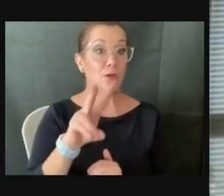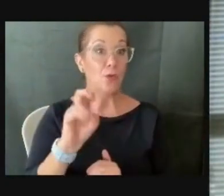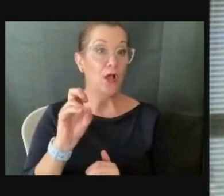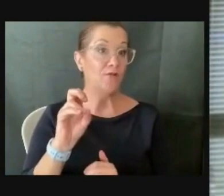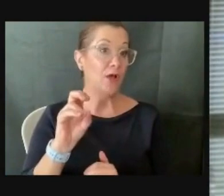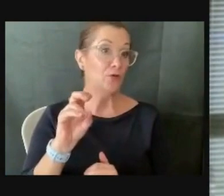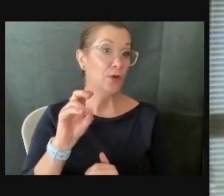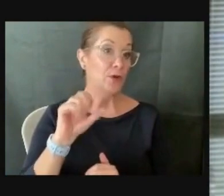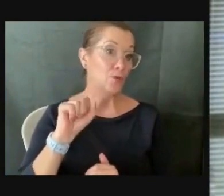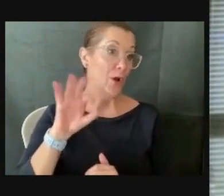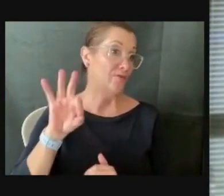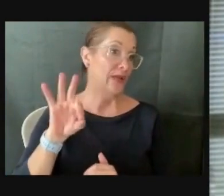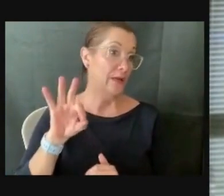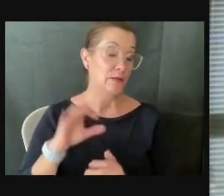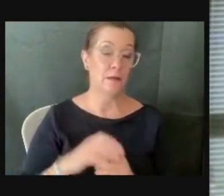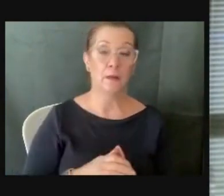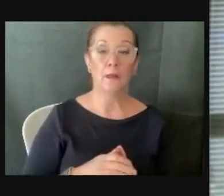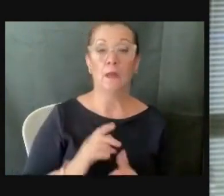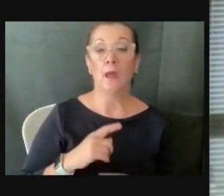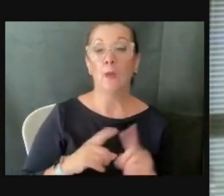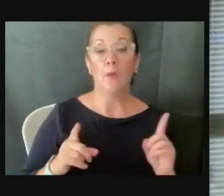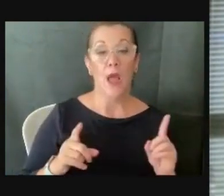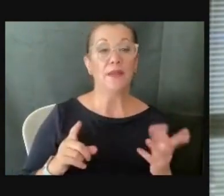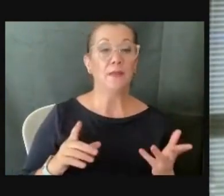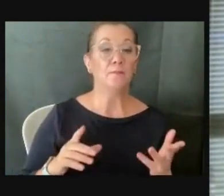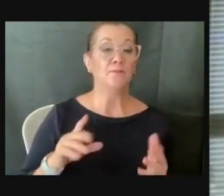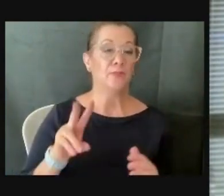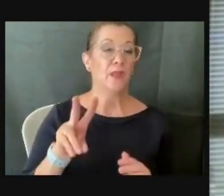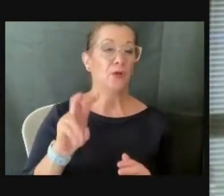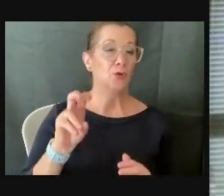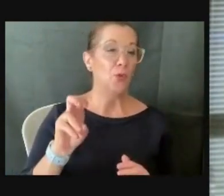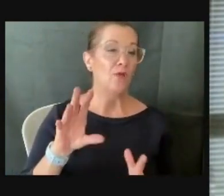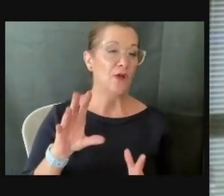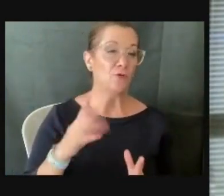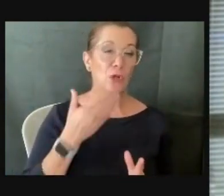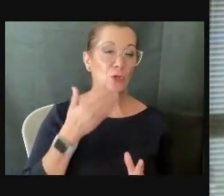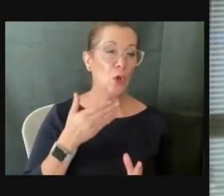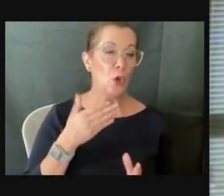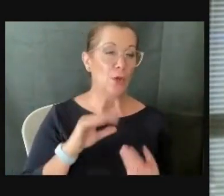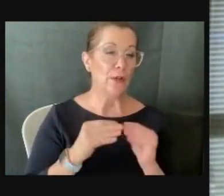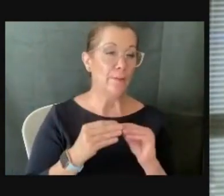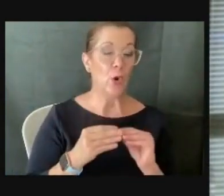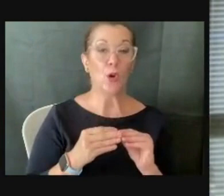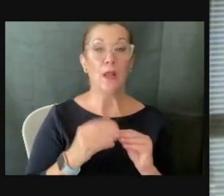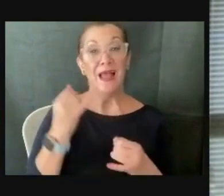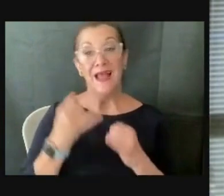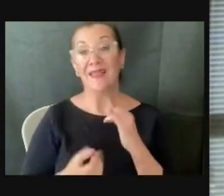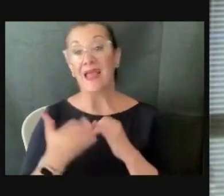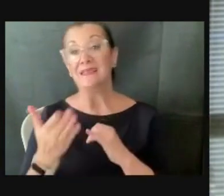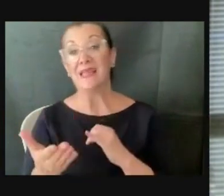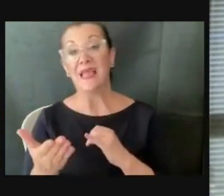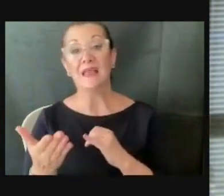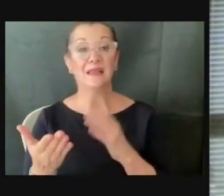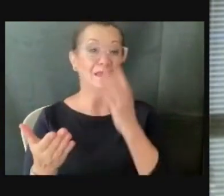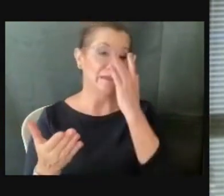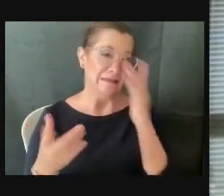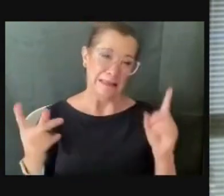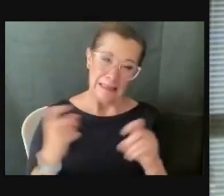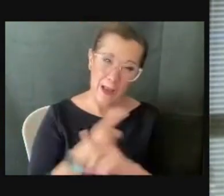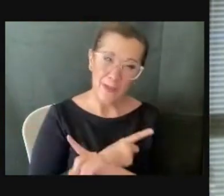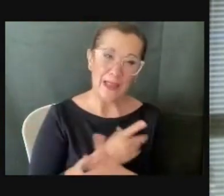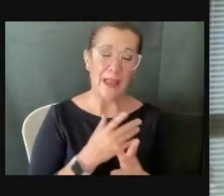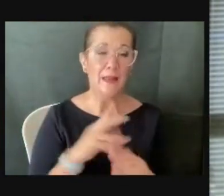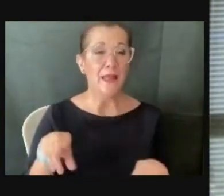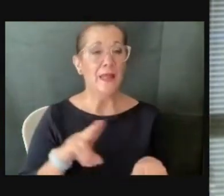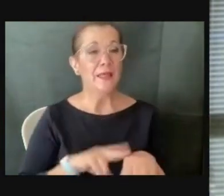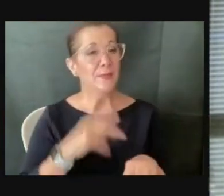feet, but 1,200 is a good marker there. And the last thing here, this gets a little complicated, and it's typically